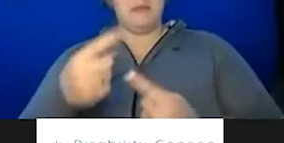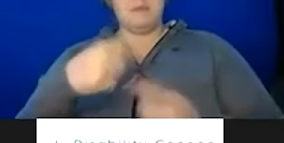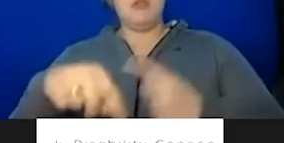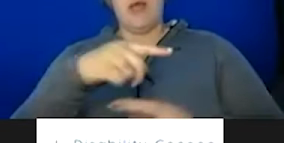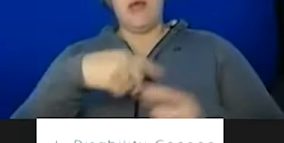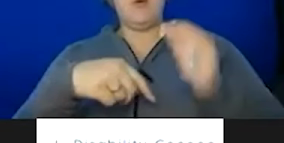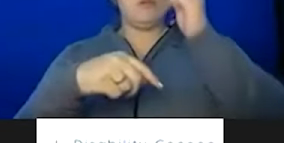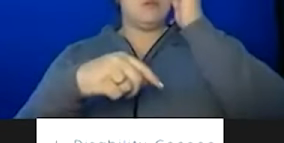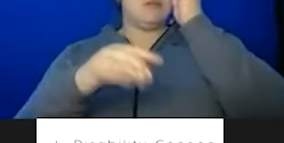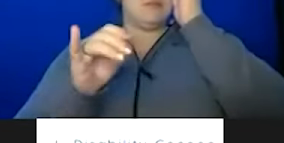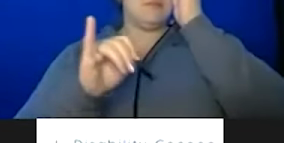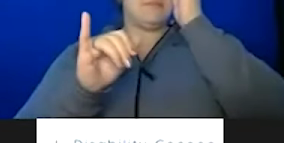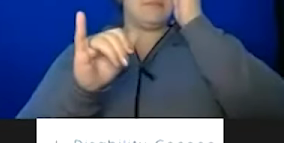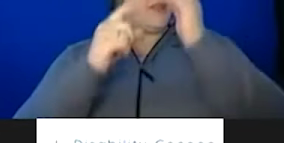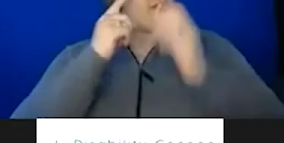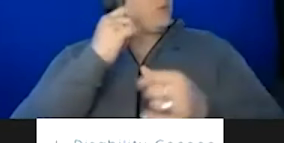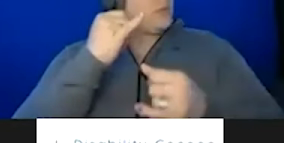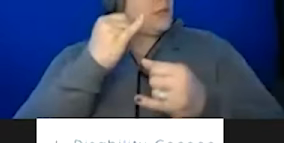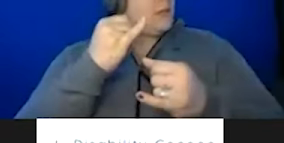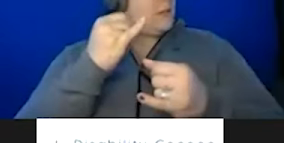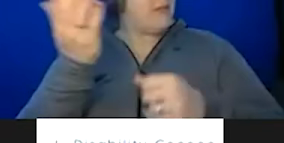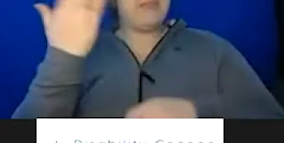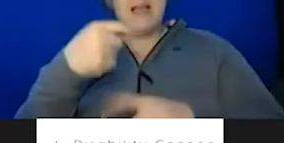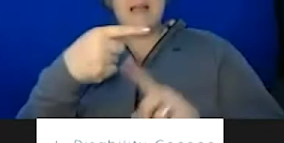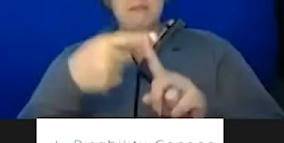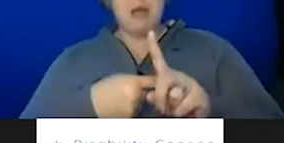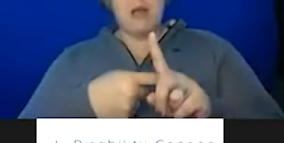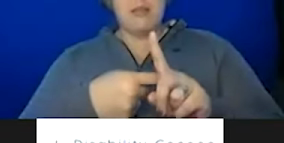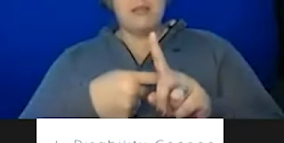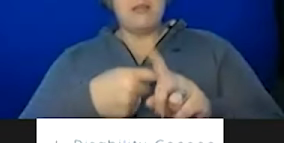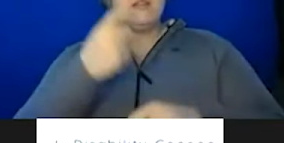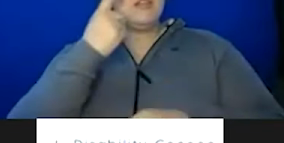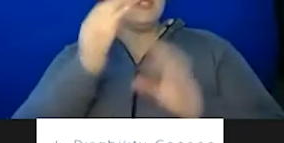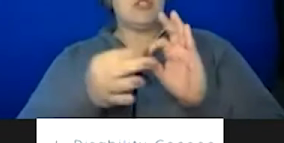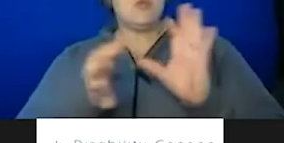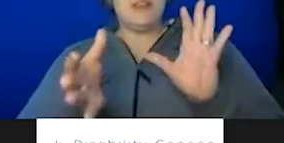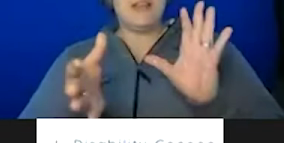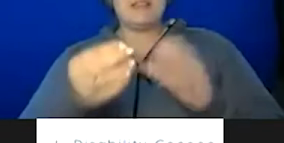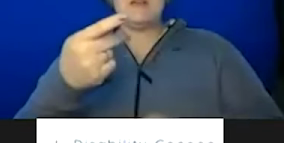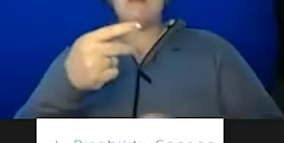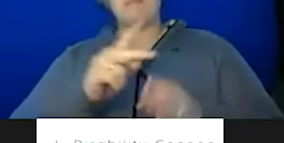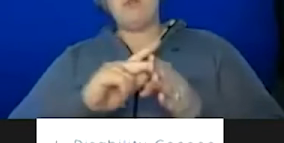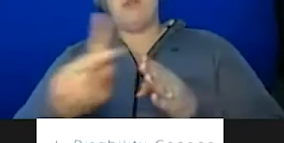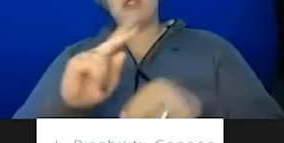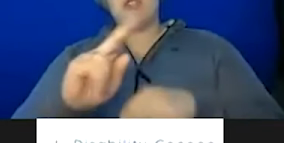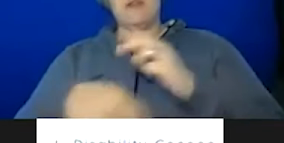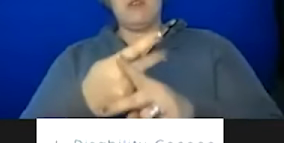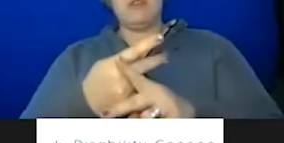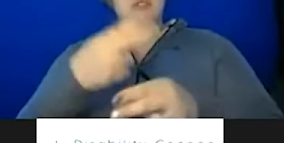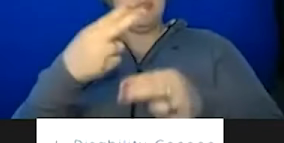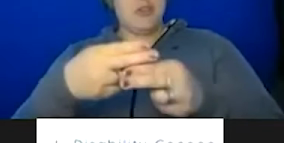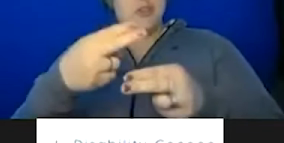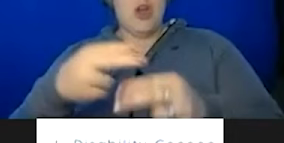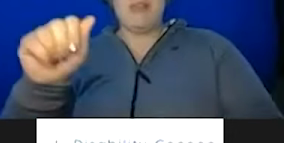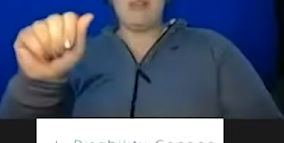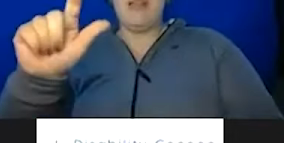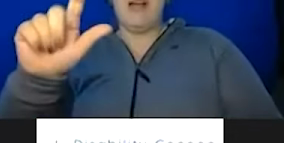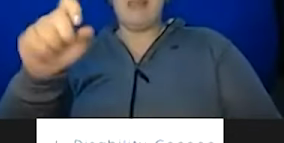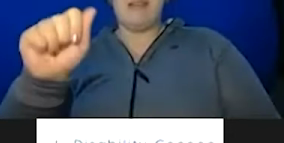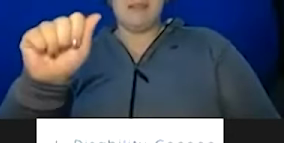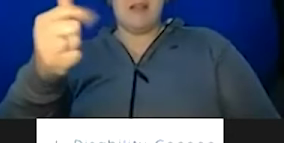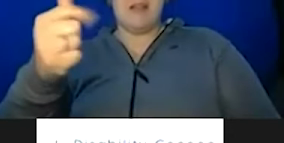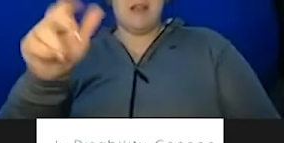just like last month, I think, released a pro version of something called the Alexa Guard. And